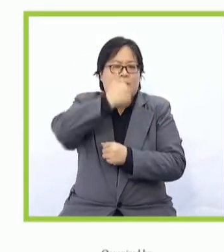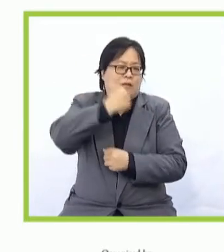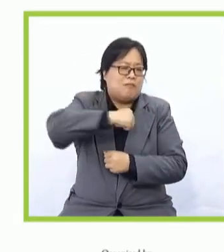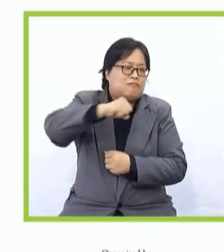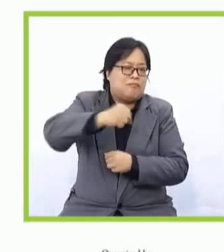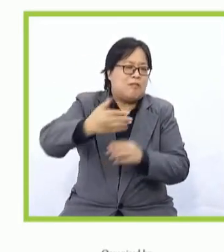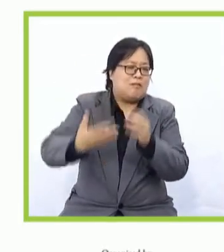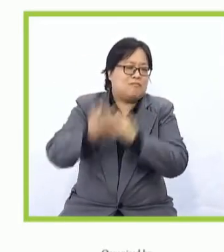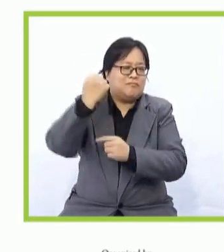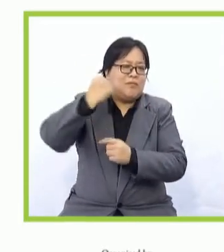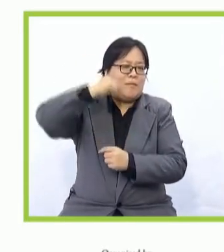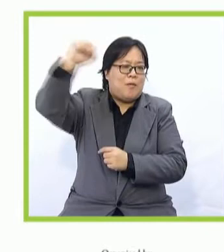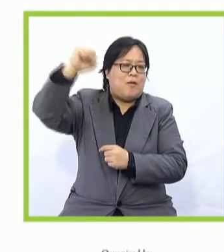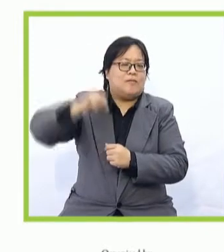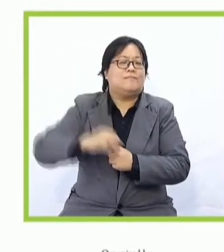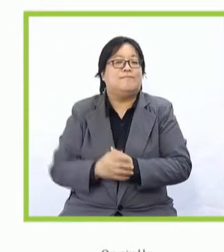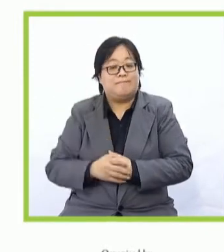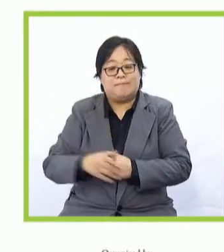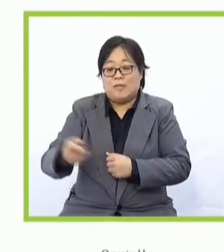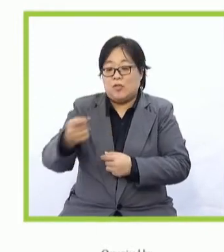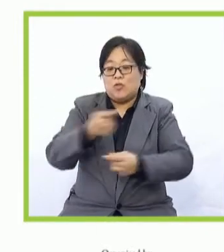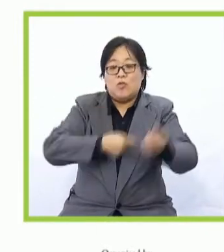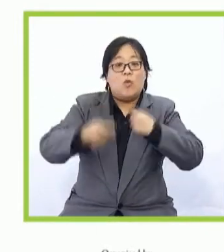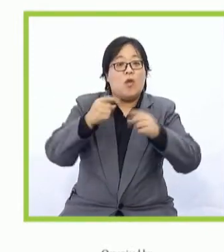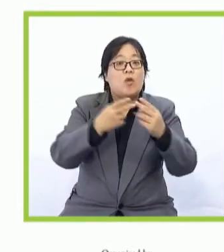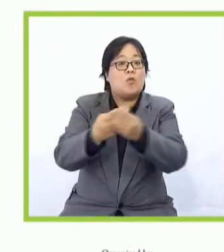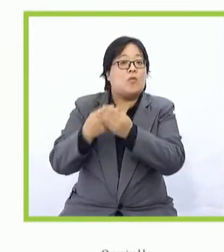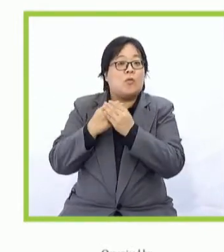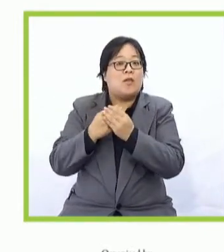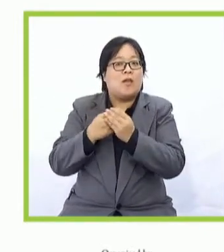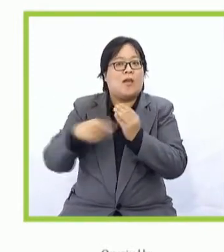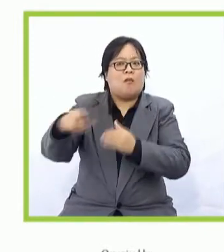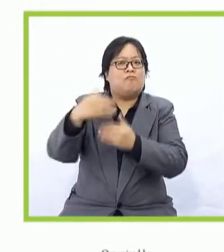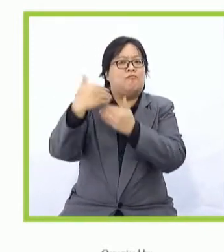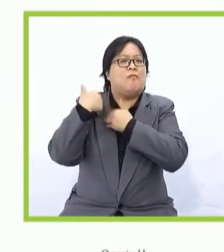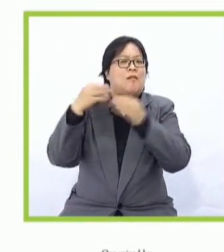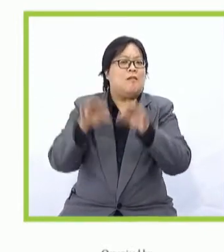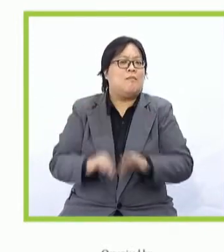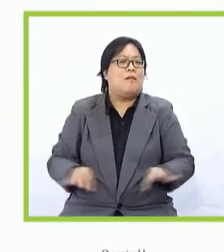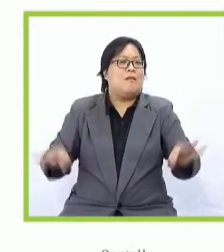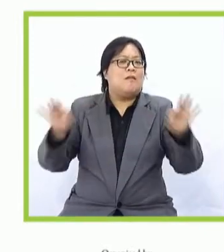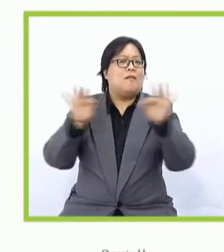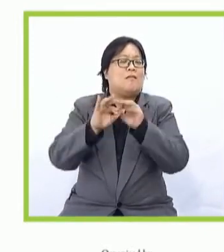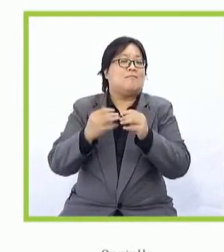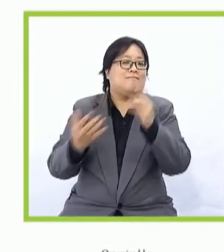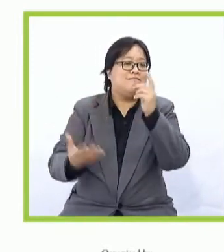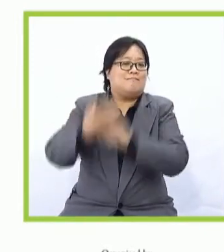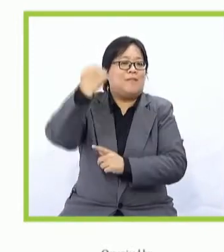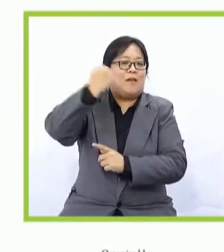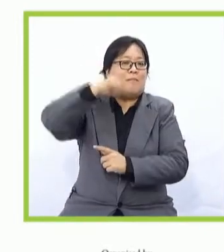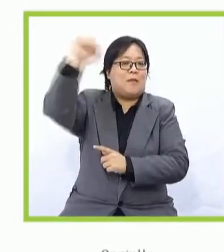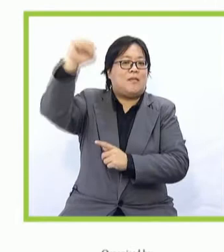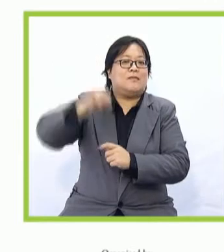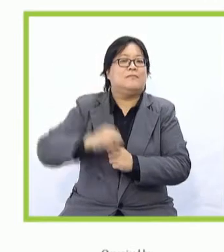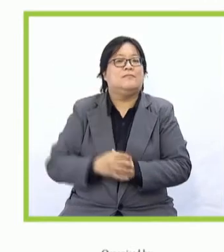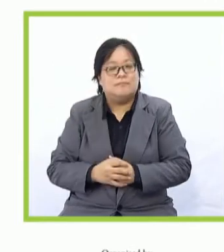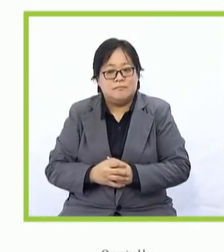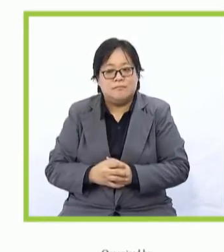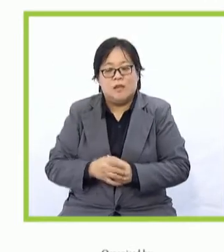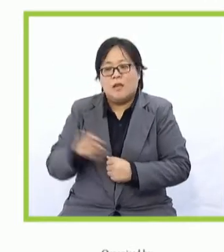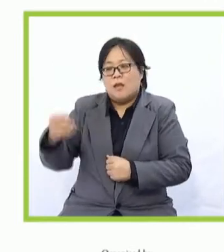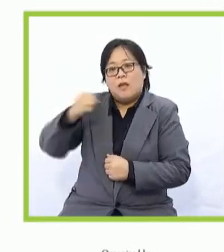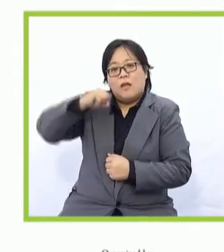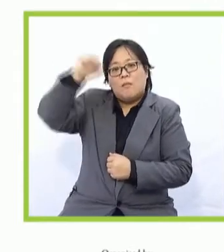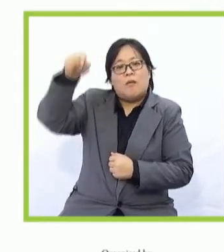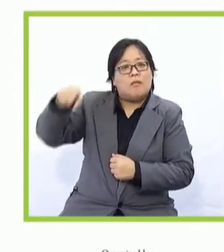post-independence, it was the trade unions in Ghana that played such a massive role in securing independence. And for them, independence didn't